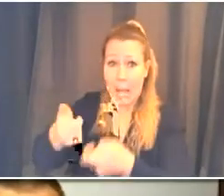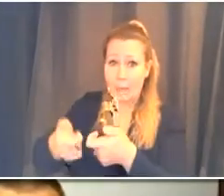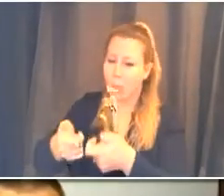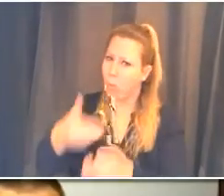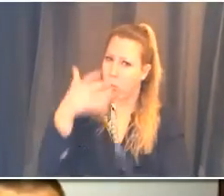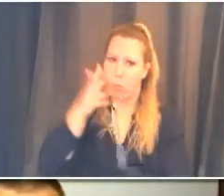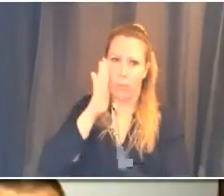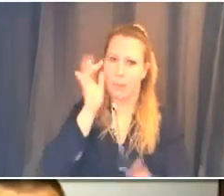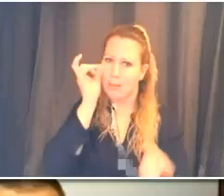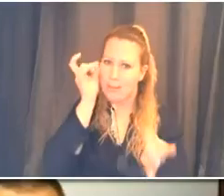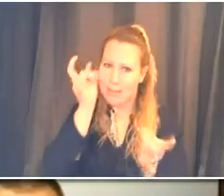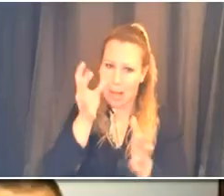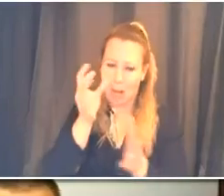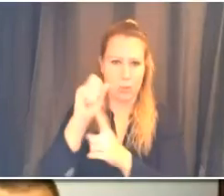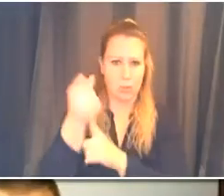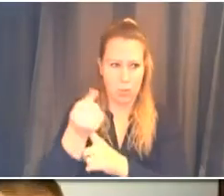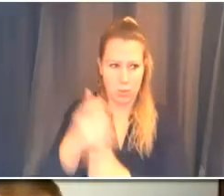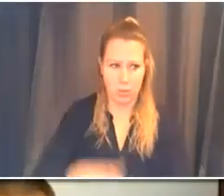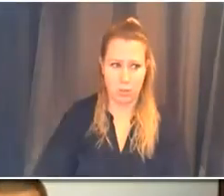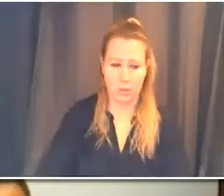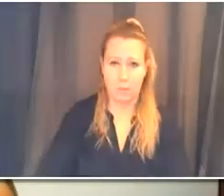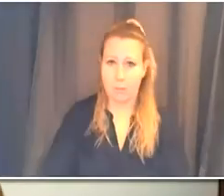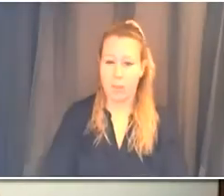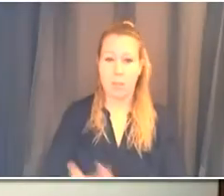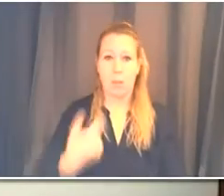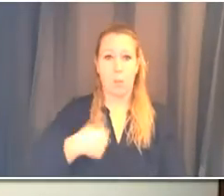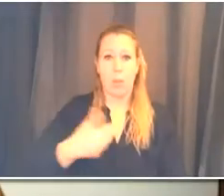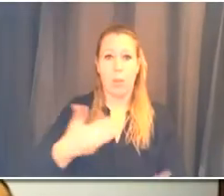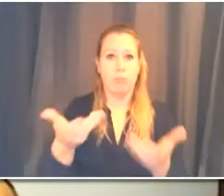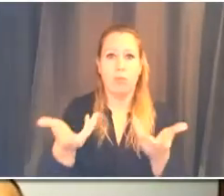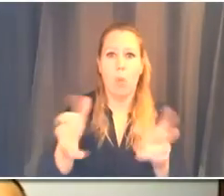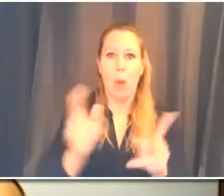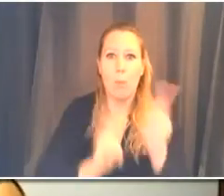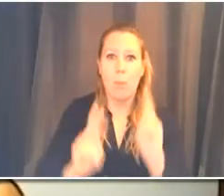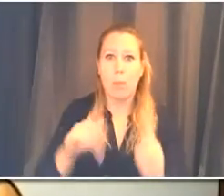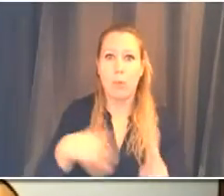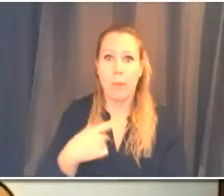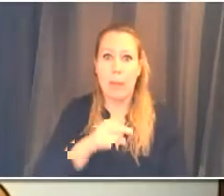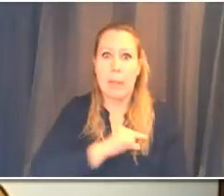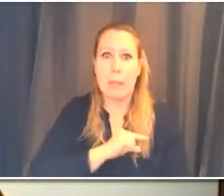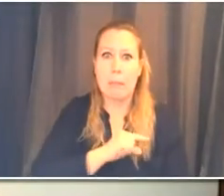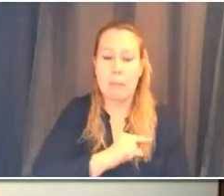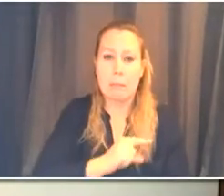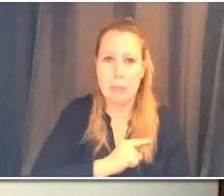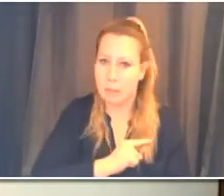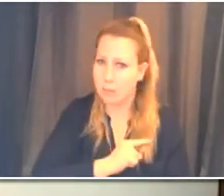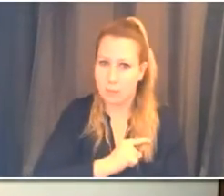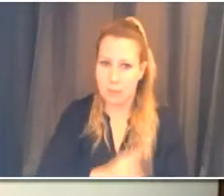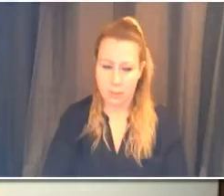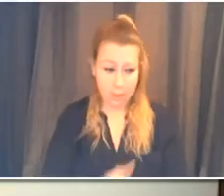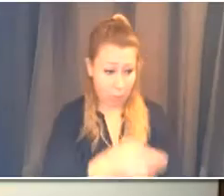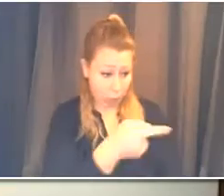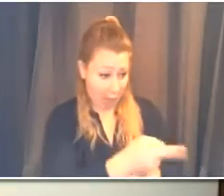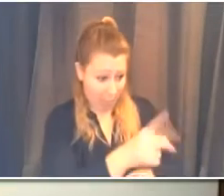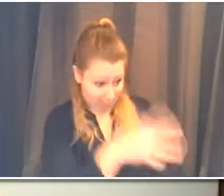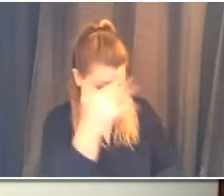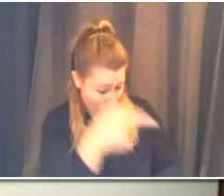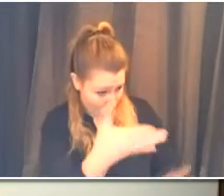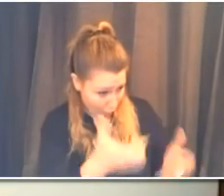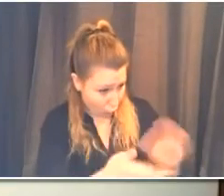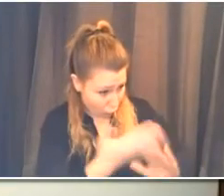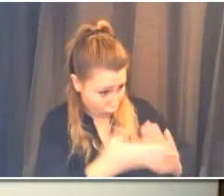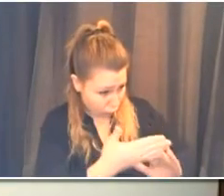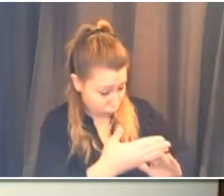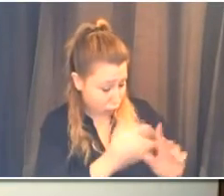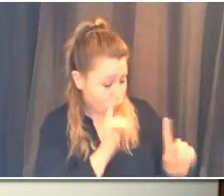get-go I want to put that out there and plug it and put it all over social media and get that program started on the right foot I don't want to